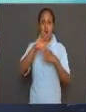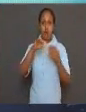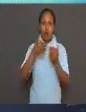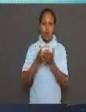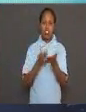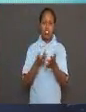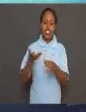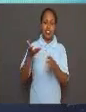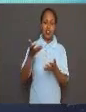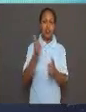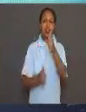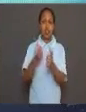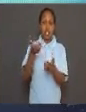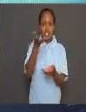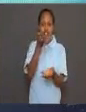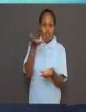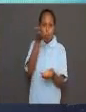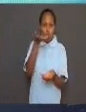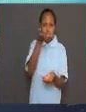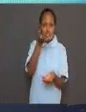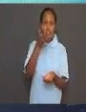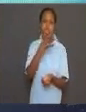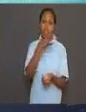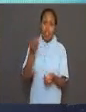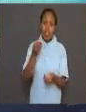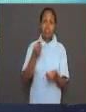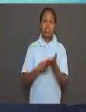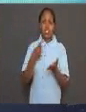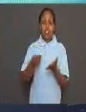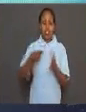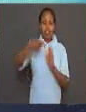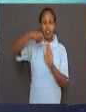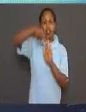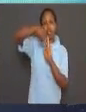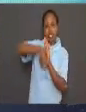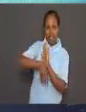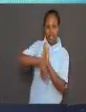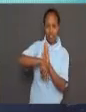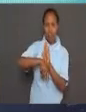that float and things that sink.